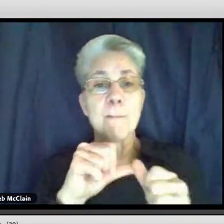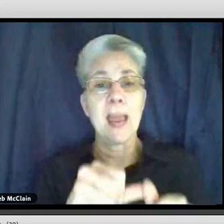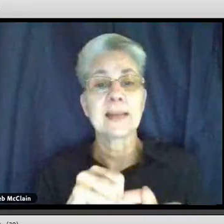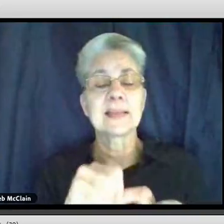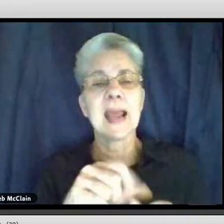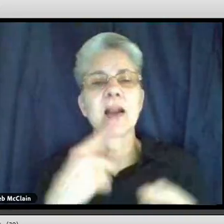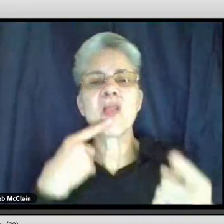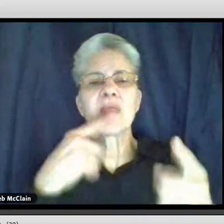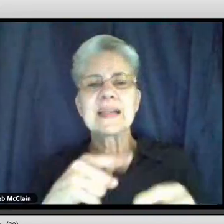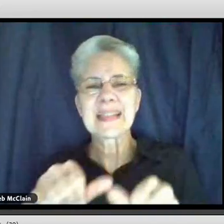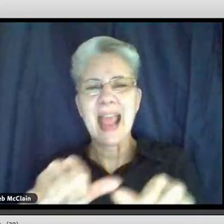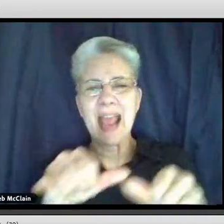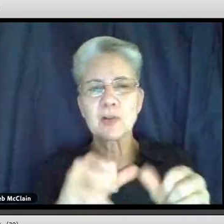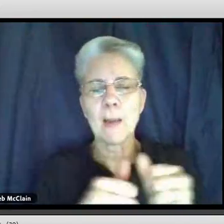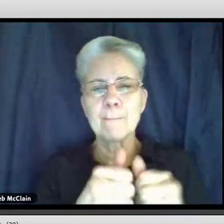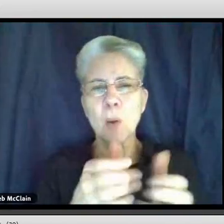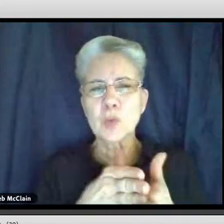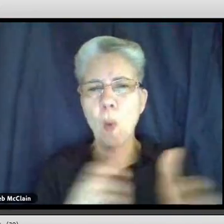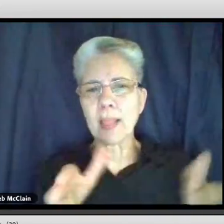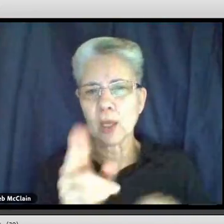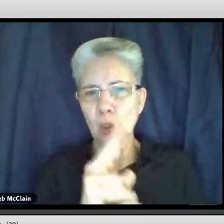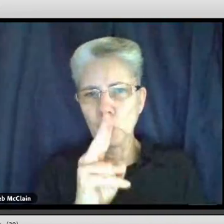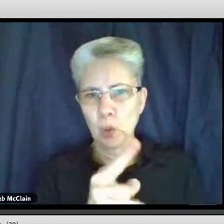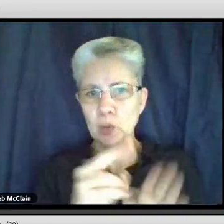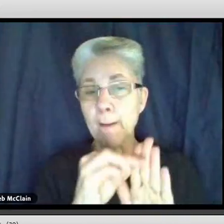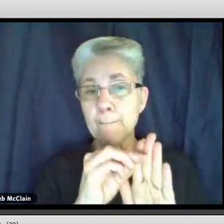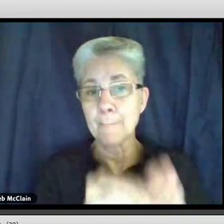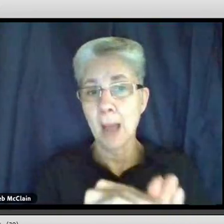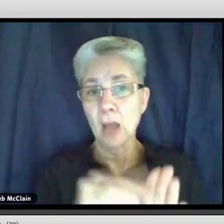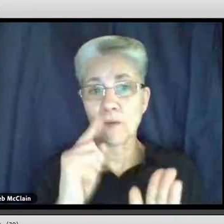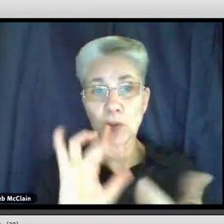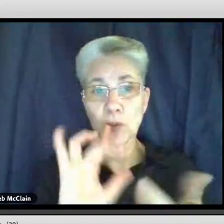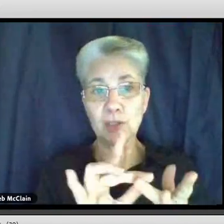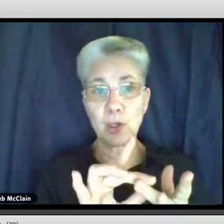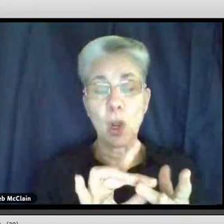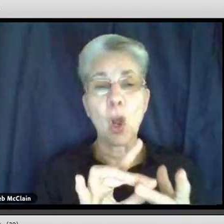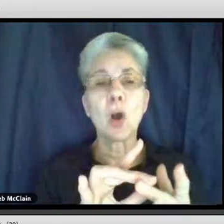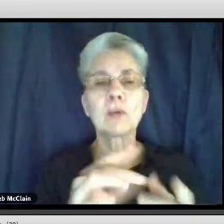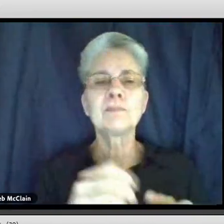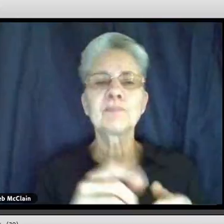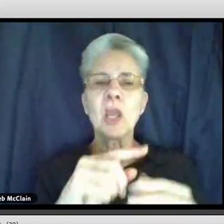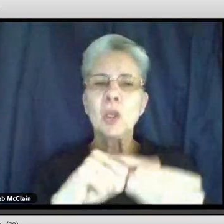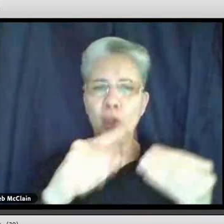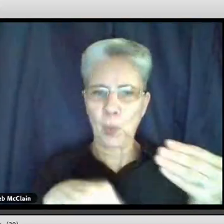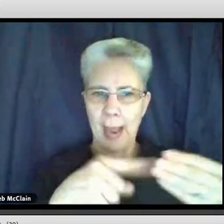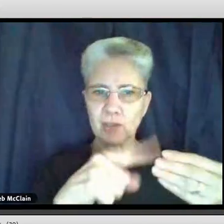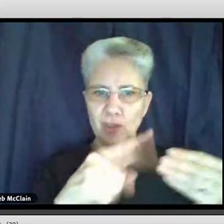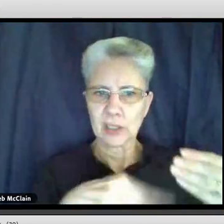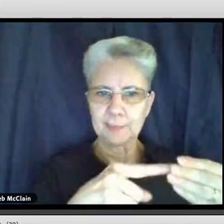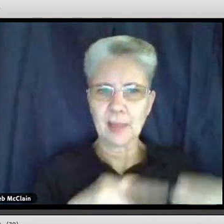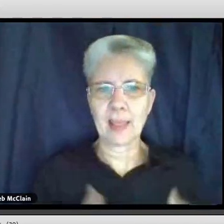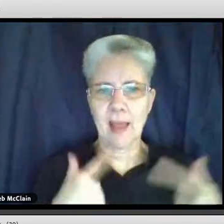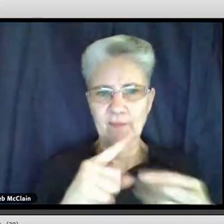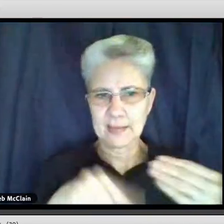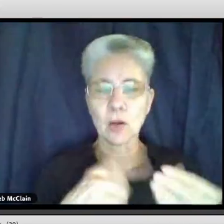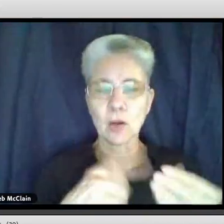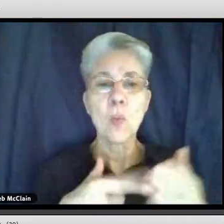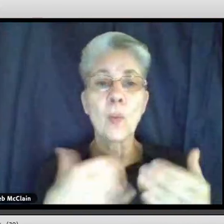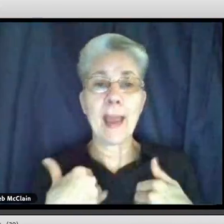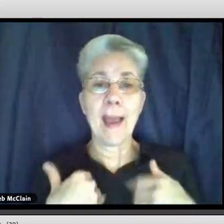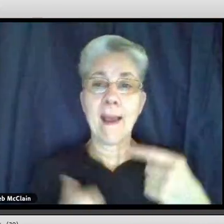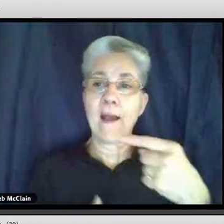upon standards and the most widely used model for digital curation, which is what we have